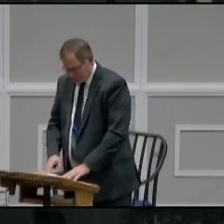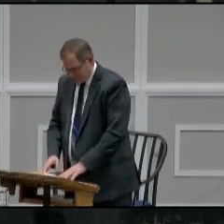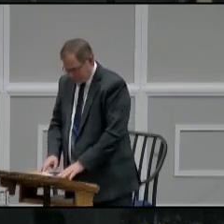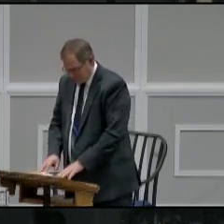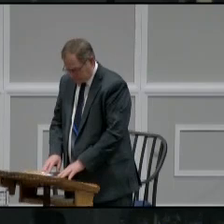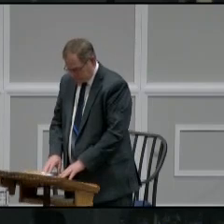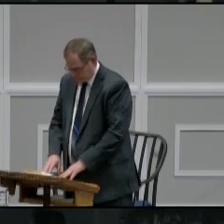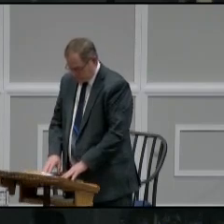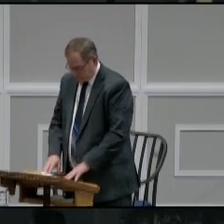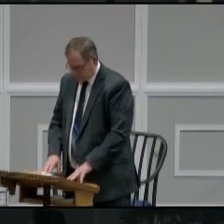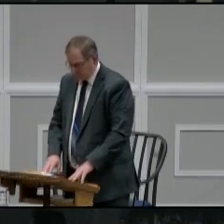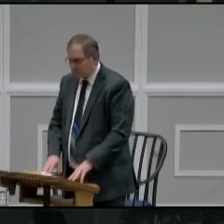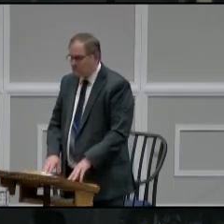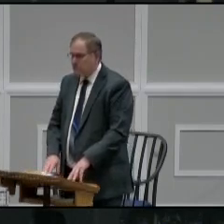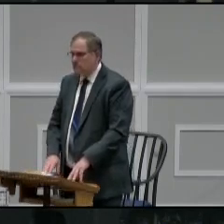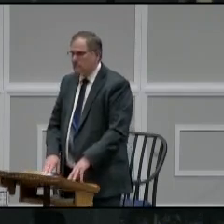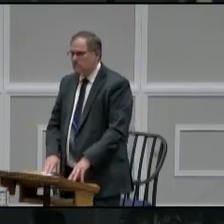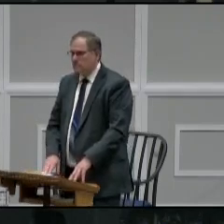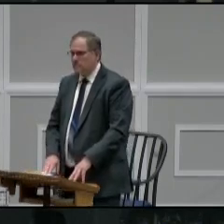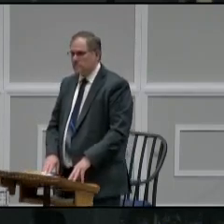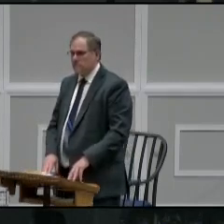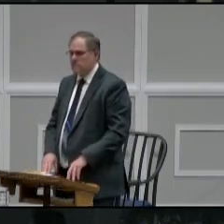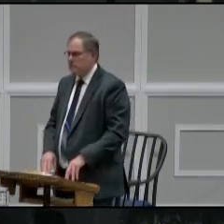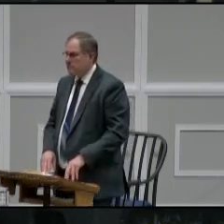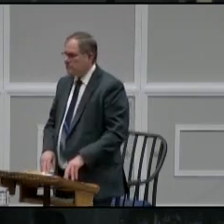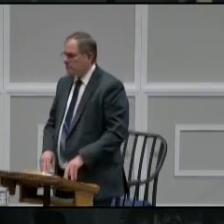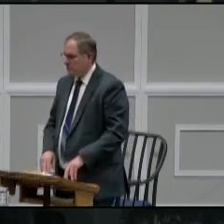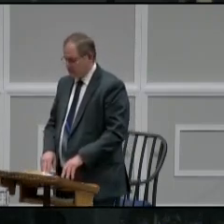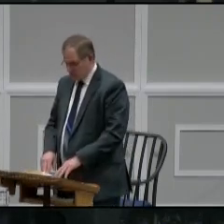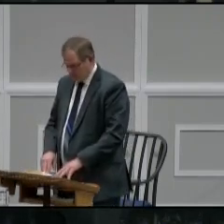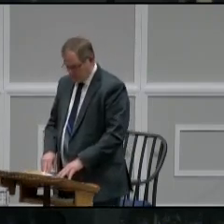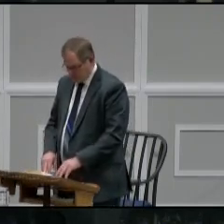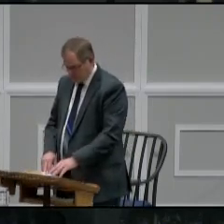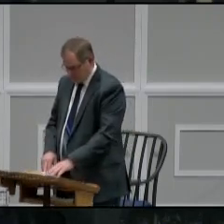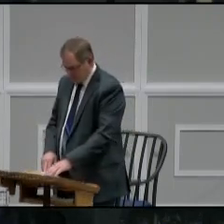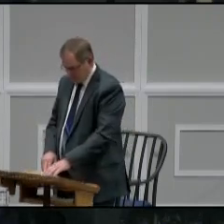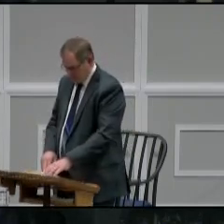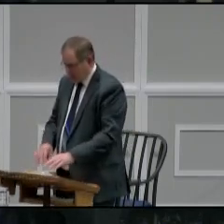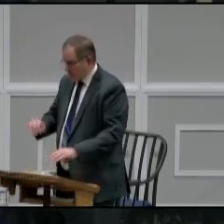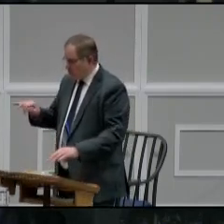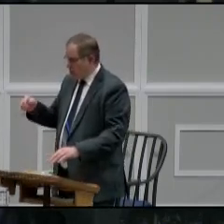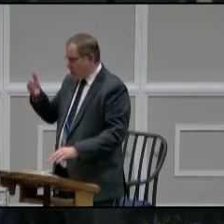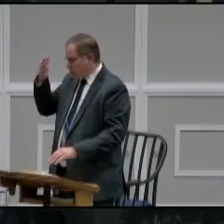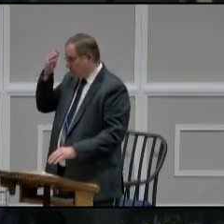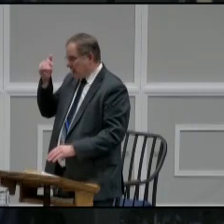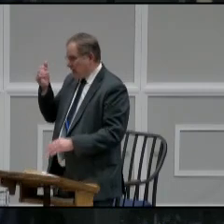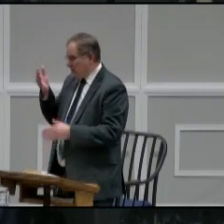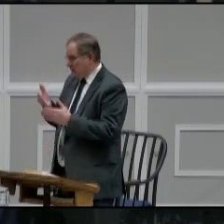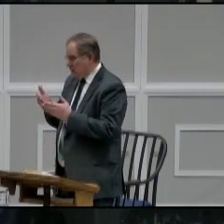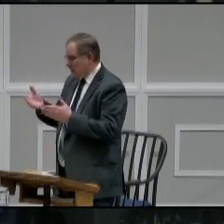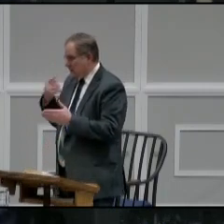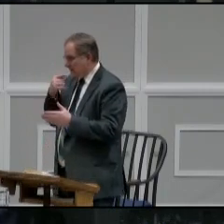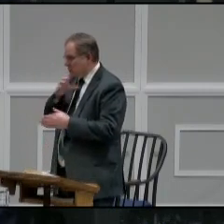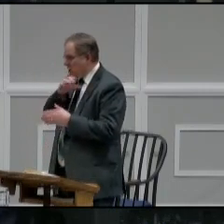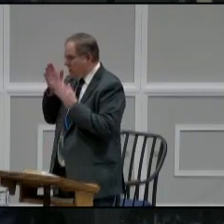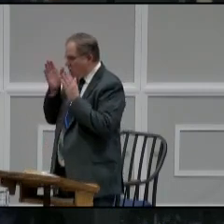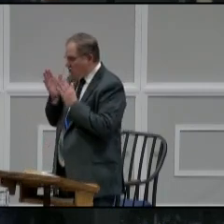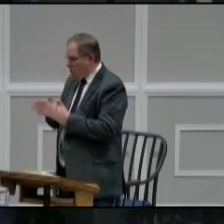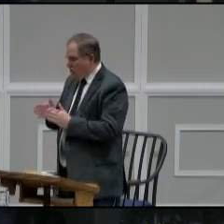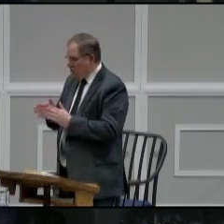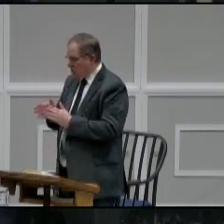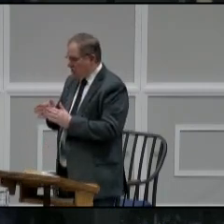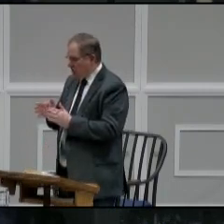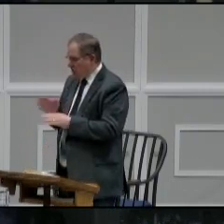Before we go on, can I just get in a quick soapbox real quick? Just because it's got the name Christian on it doesn't mean that it is